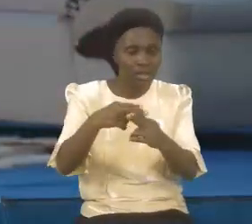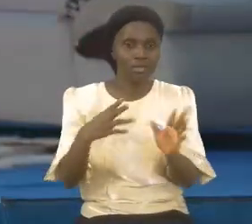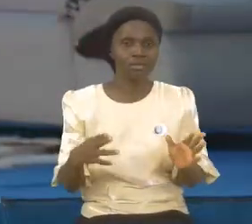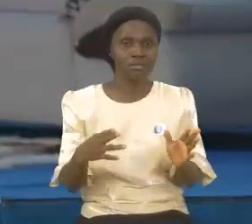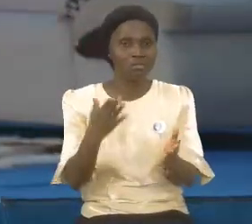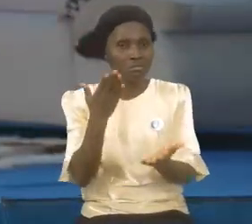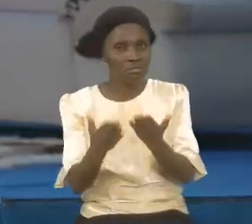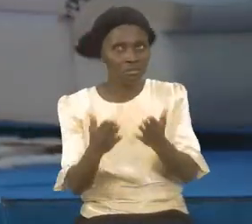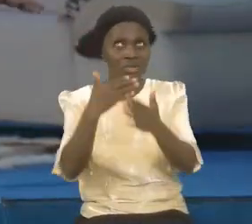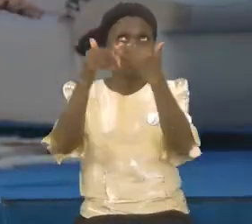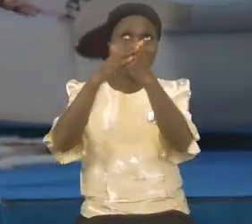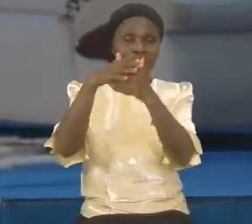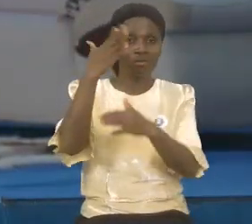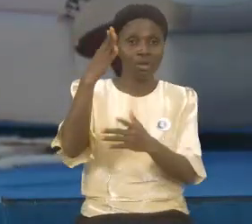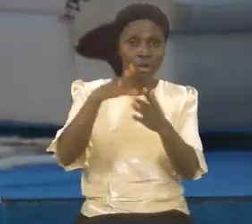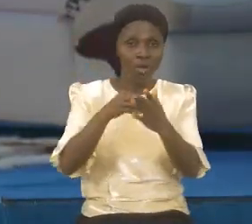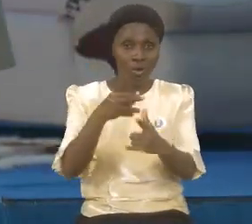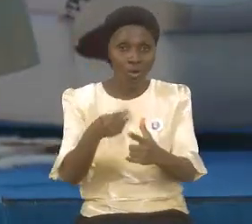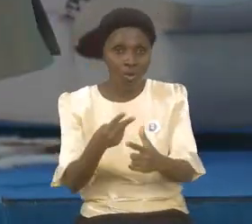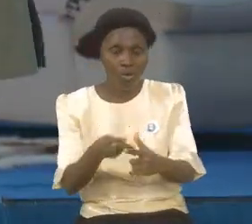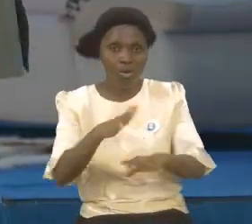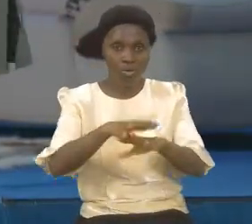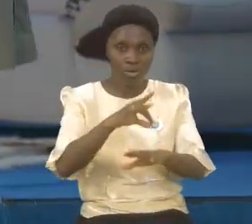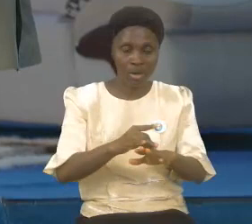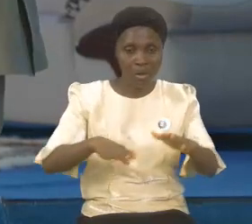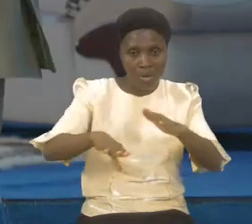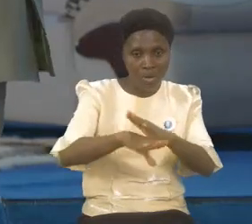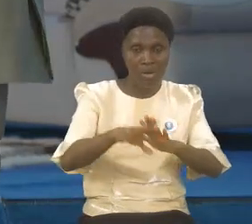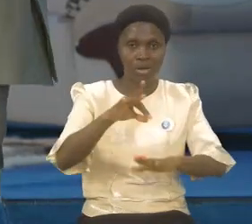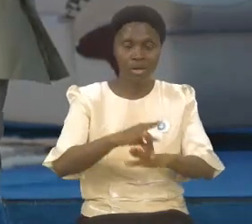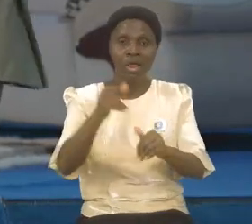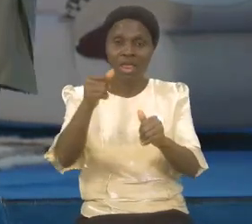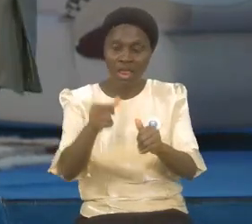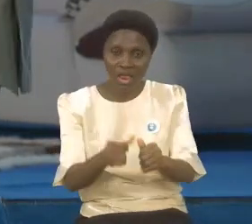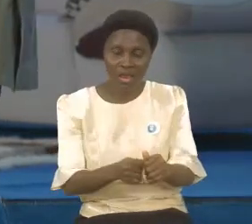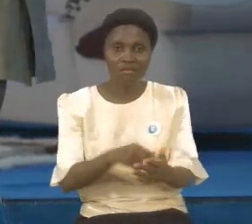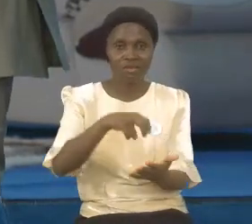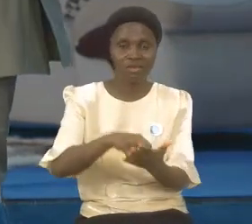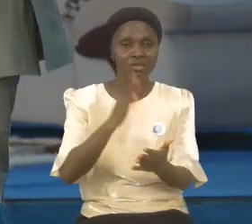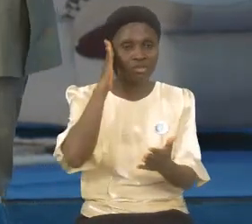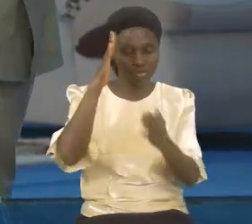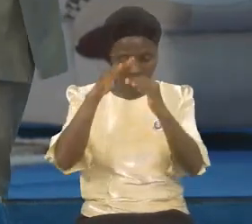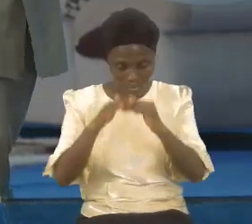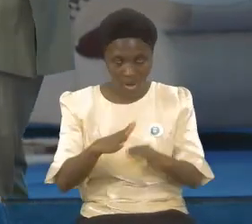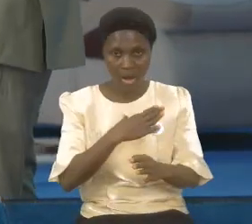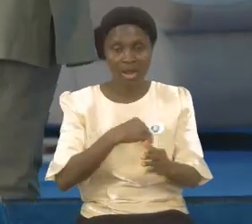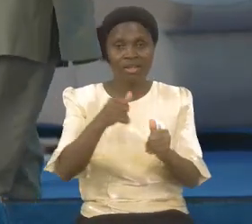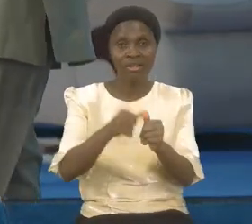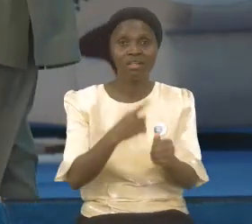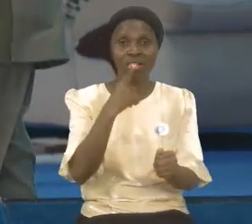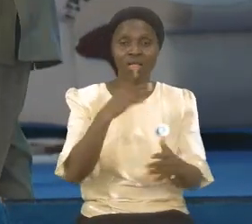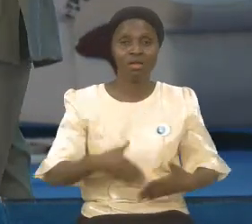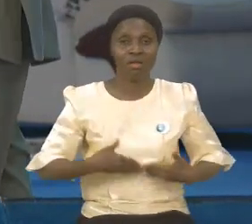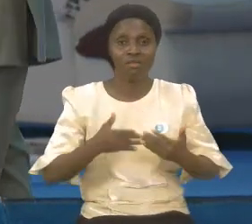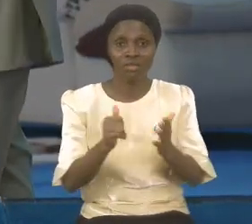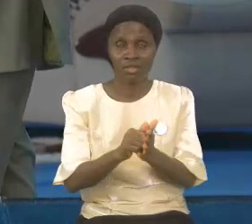heaven or on earth or under the earth, every knee shall bow and every tongue confess that he